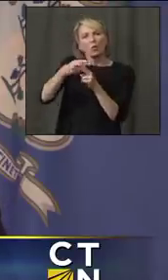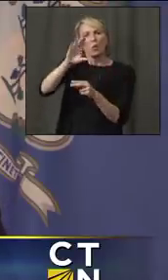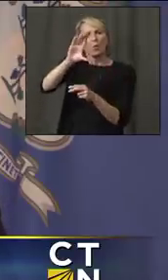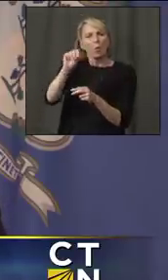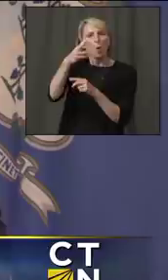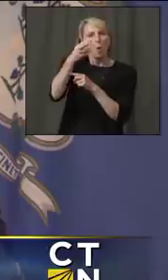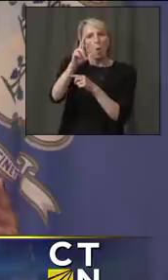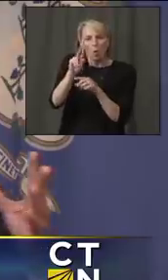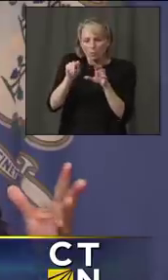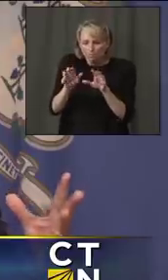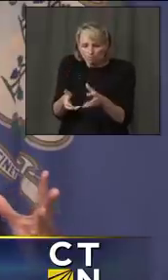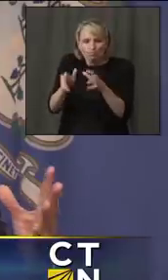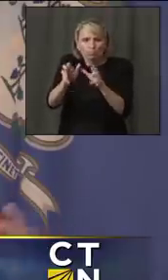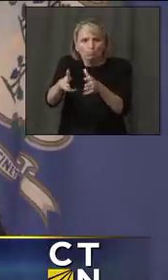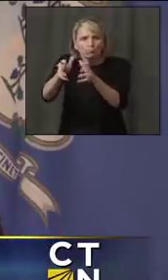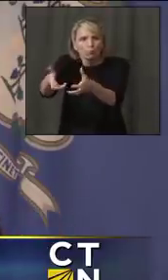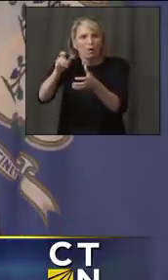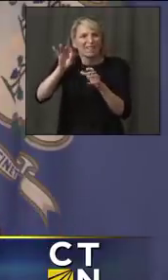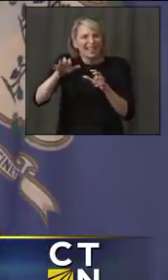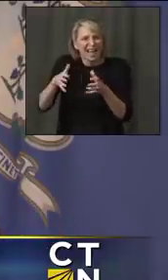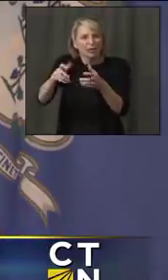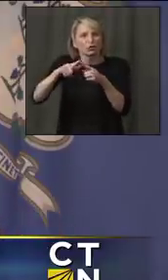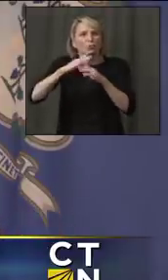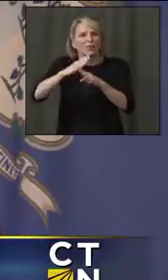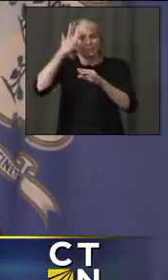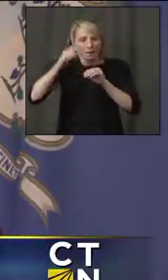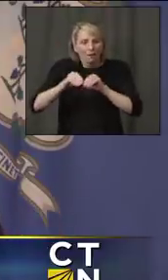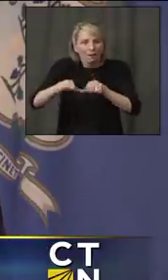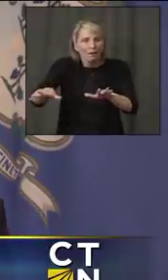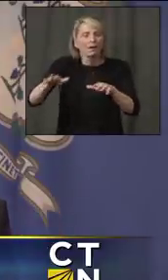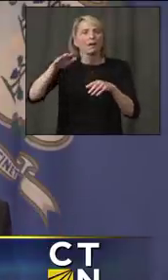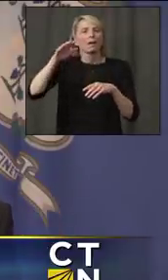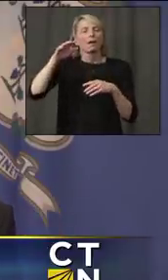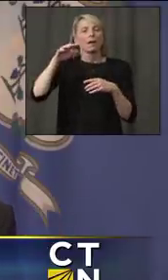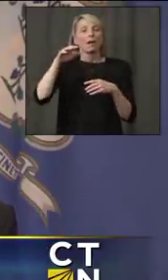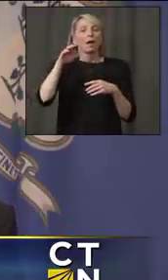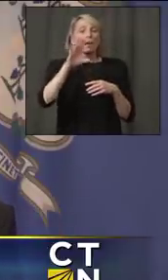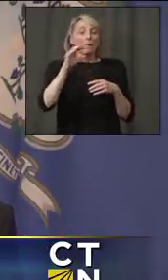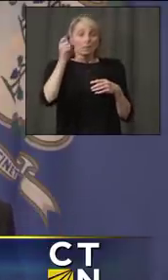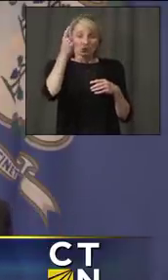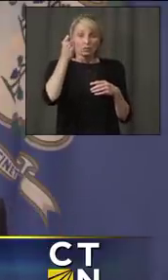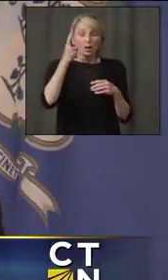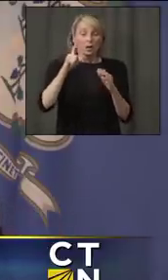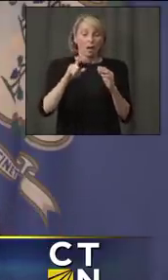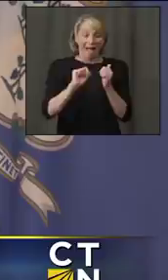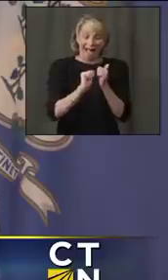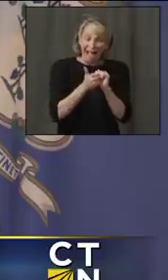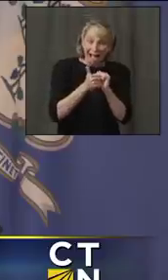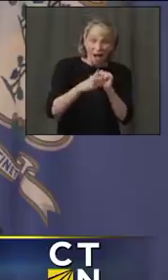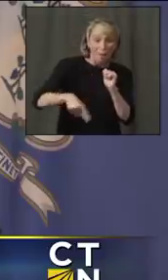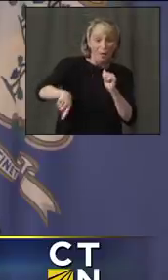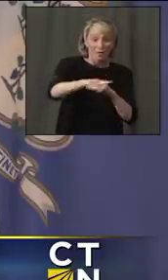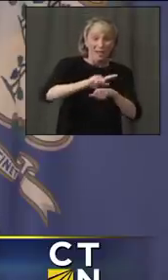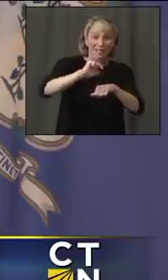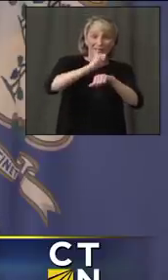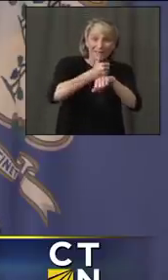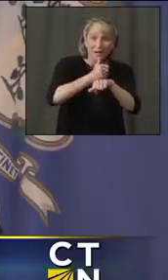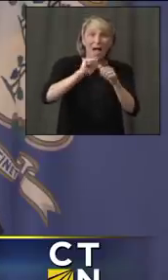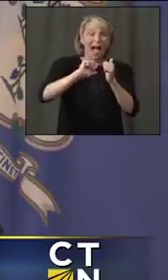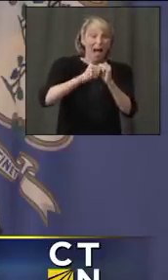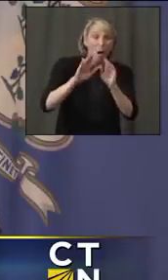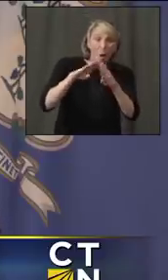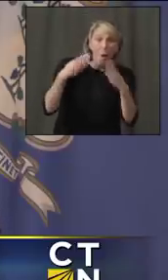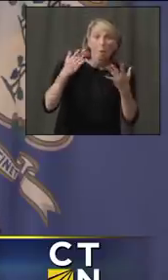remote learning. That'll give us an idea of what the space capacity is. But then when it comes to how you do that, every school is going to do it their